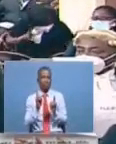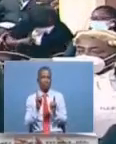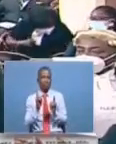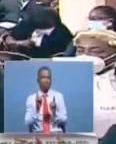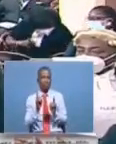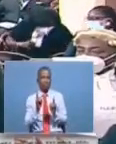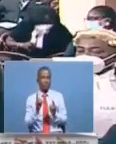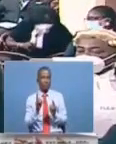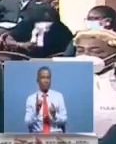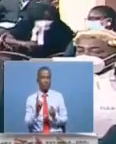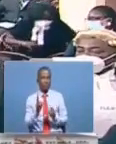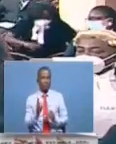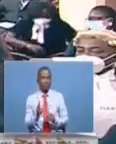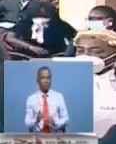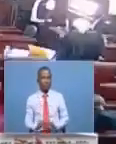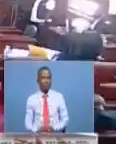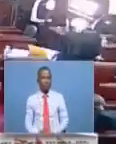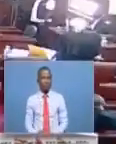arguments.